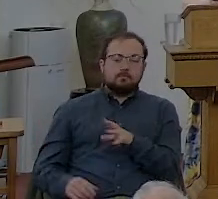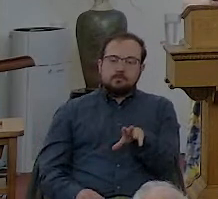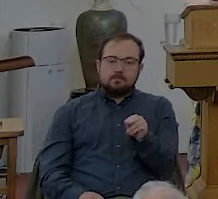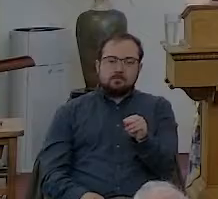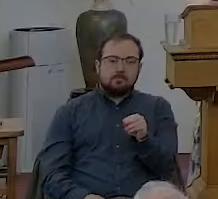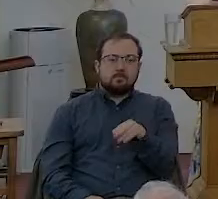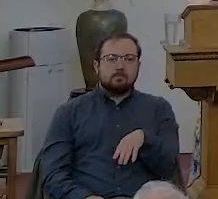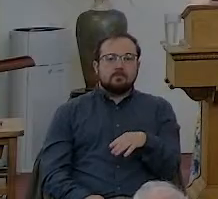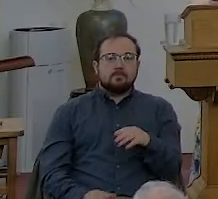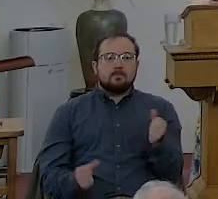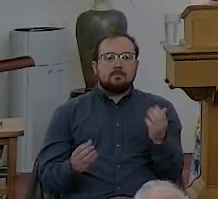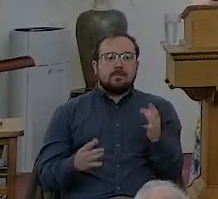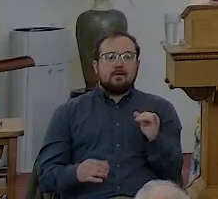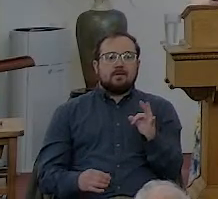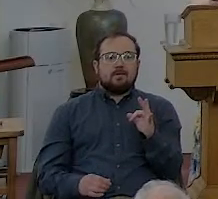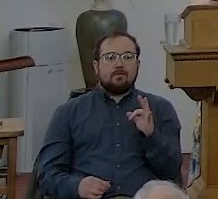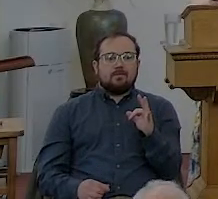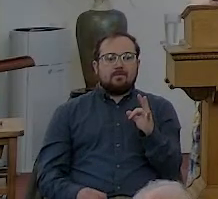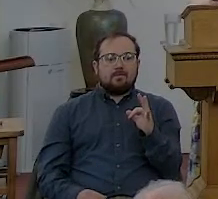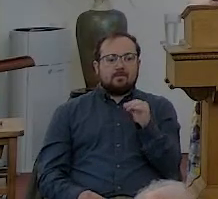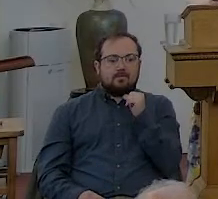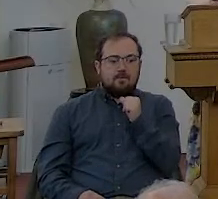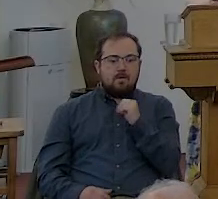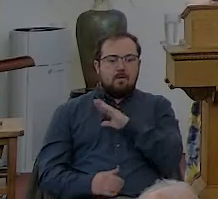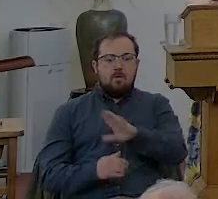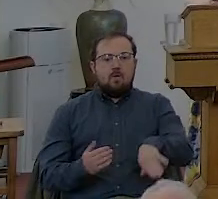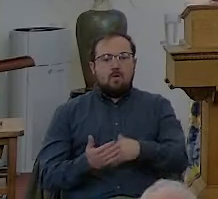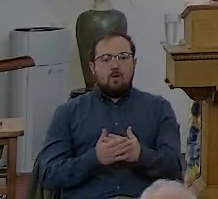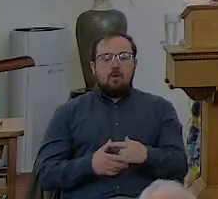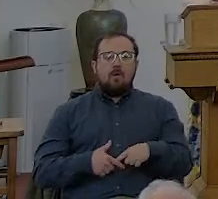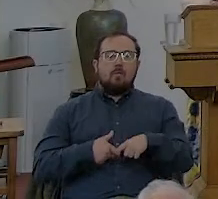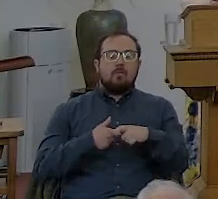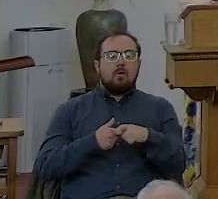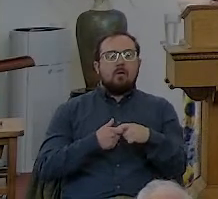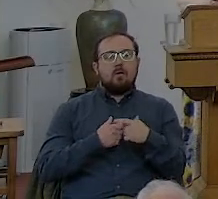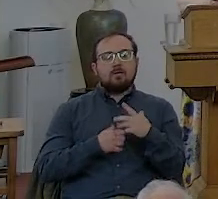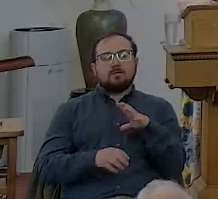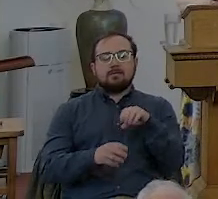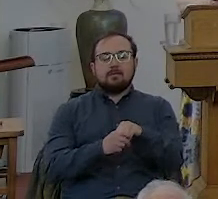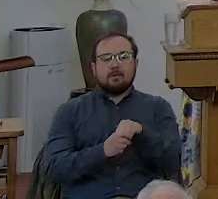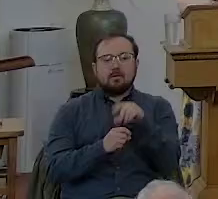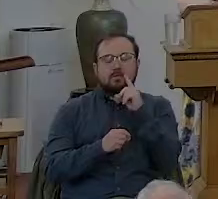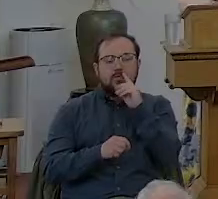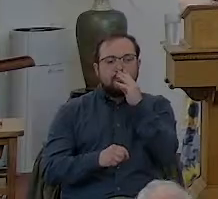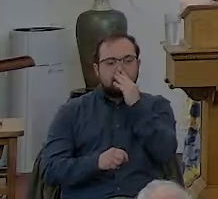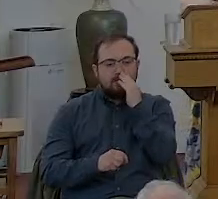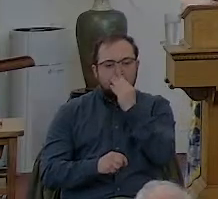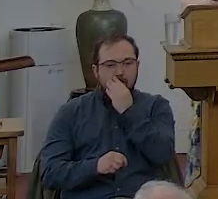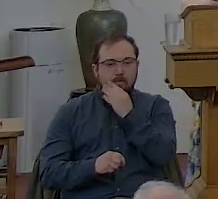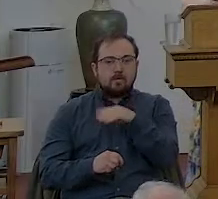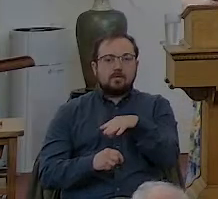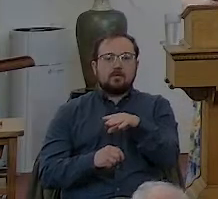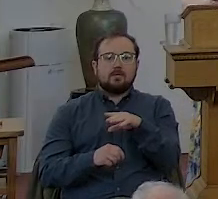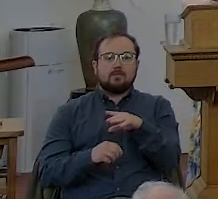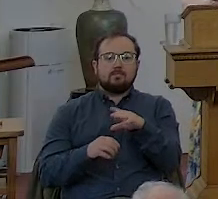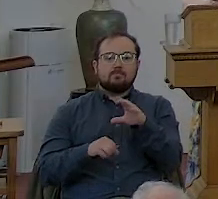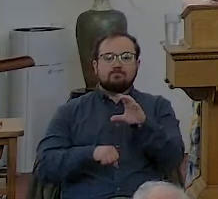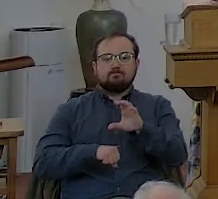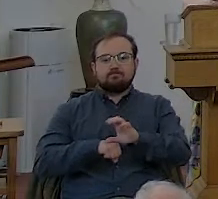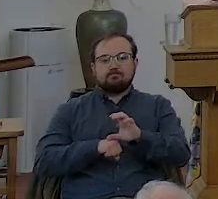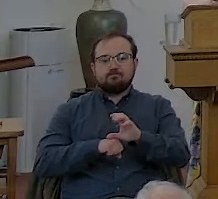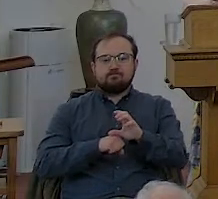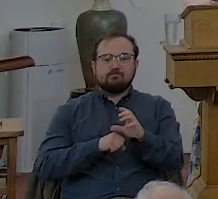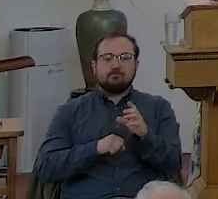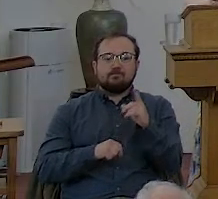not all, take the time to pause and engage in a flower communion to remember the beauty and